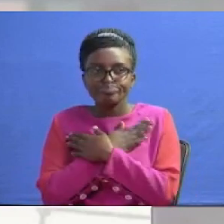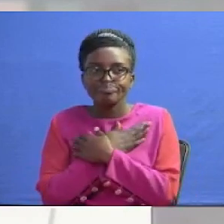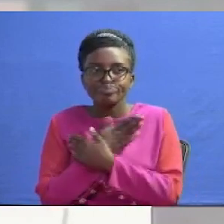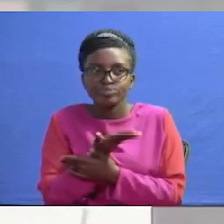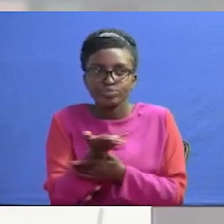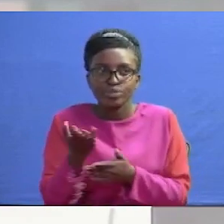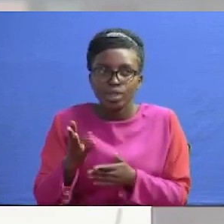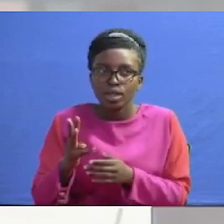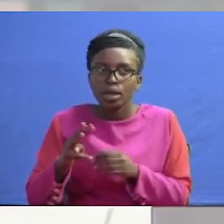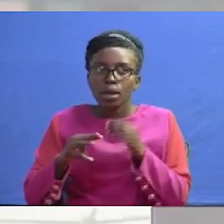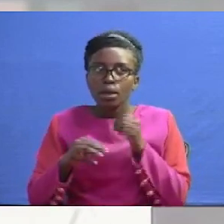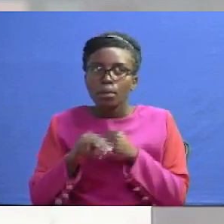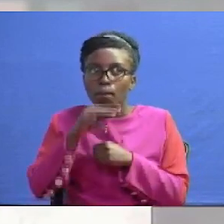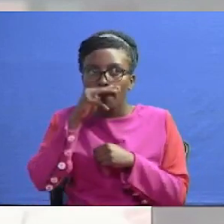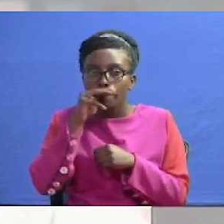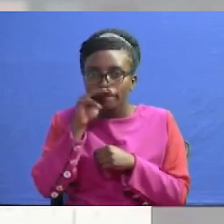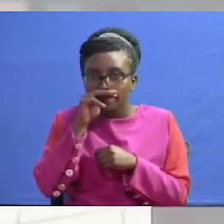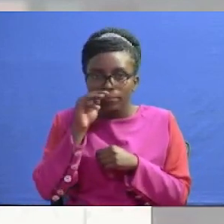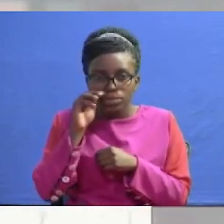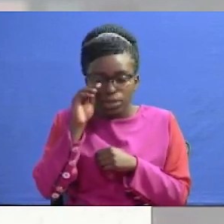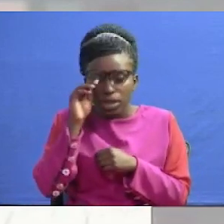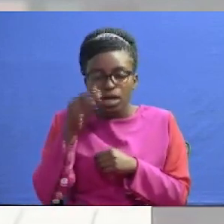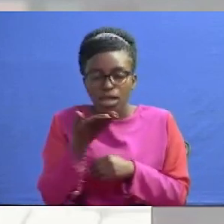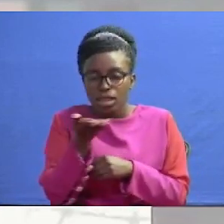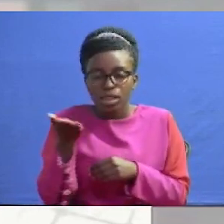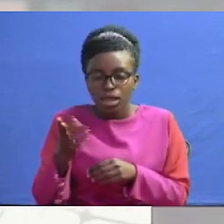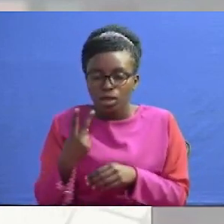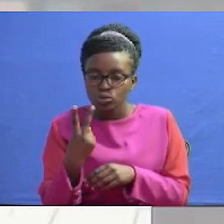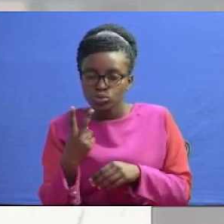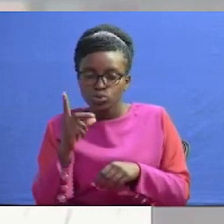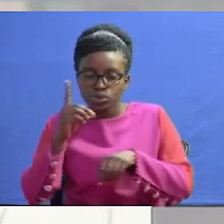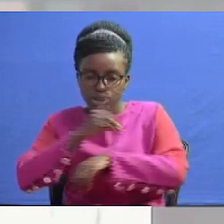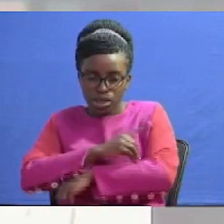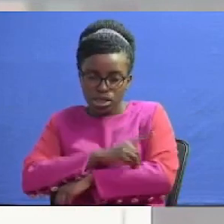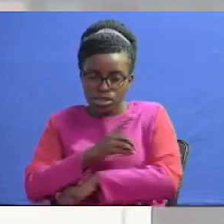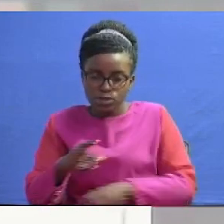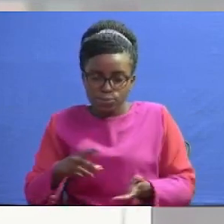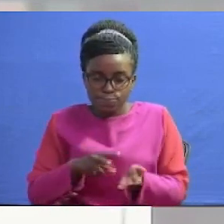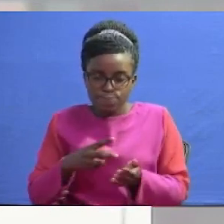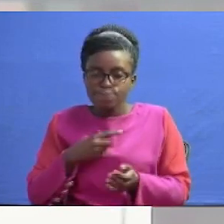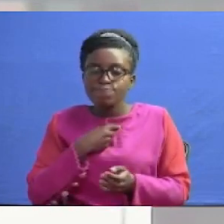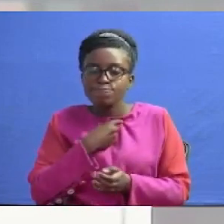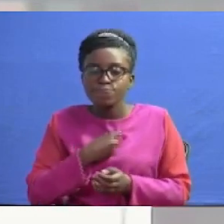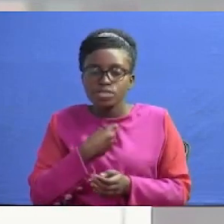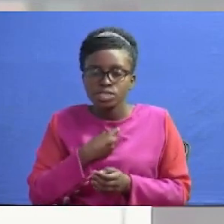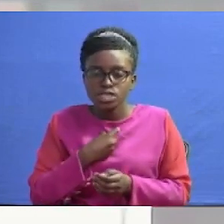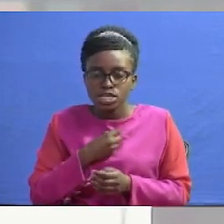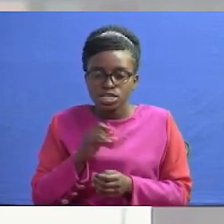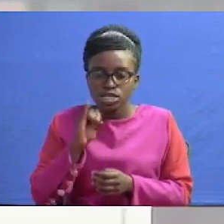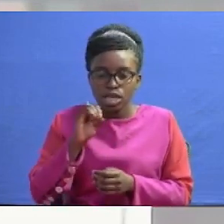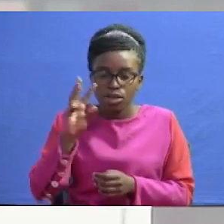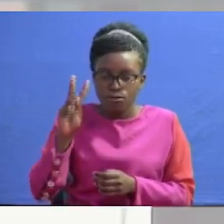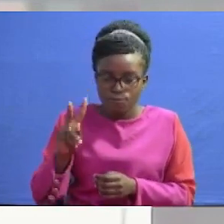Yoweri Museveni is currently in the country for a two-day state visit. This story was produced by Ivy Masharia